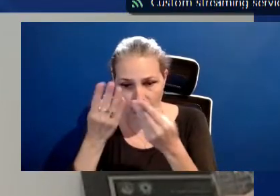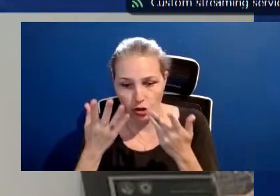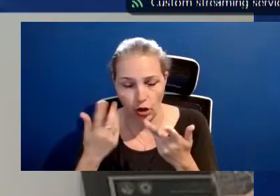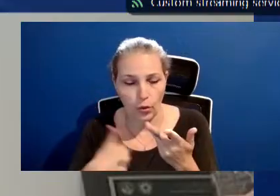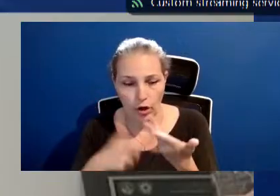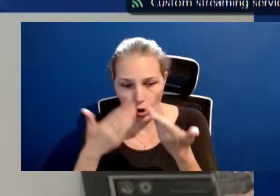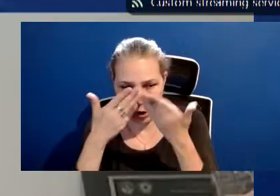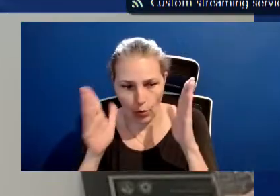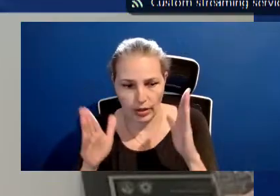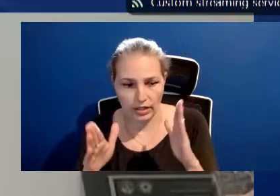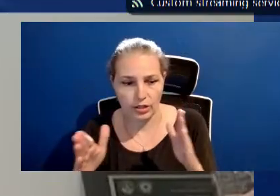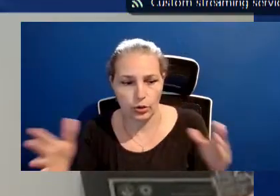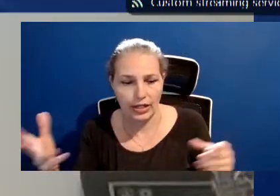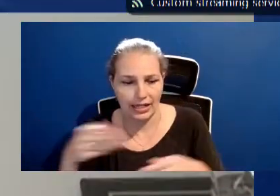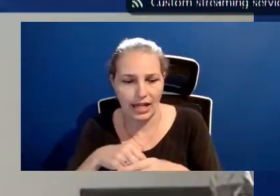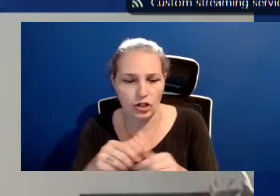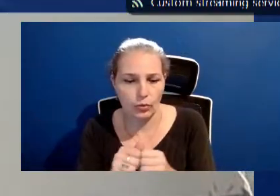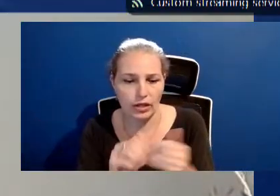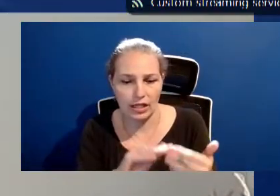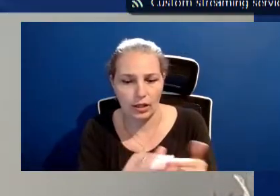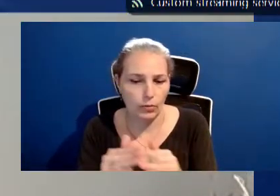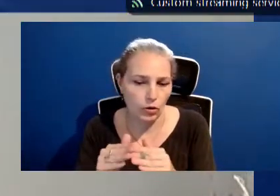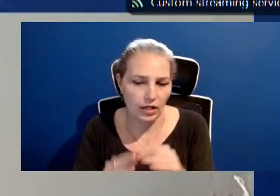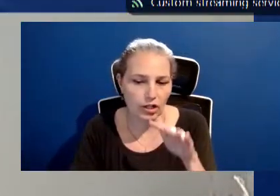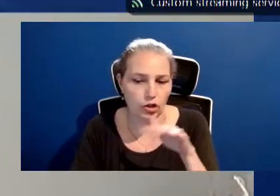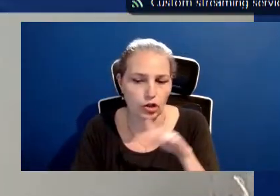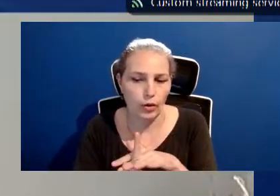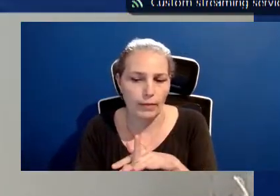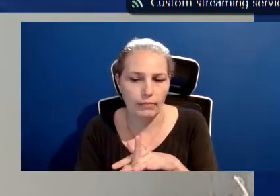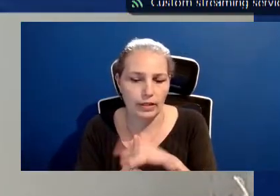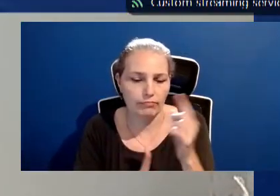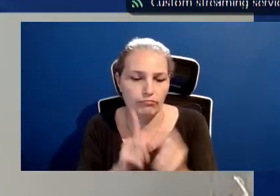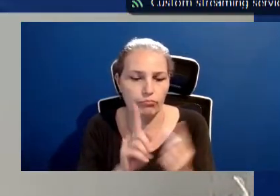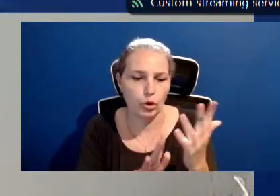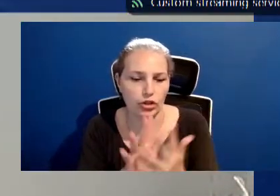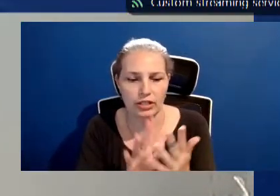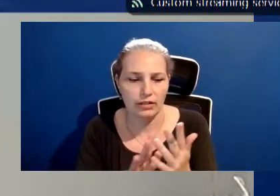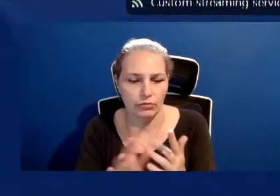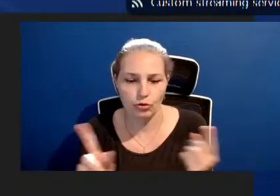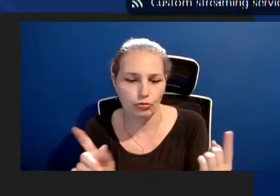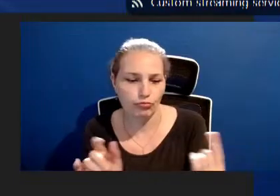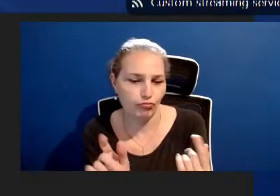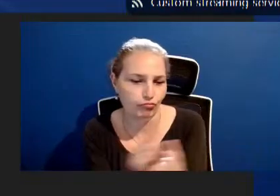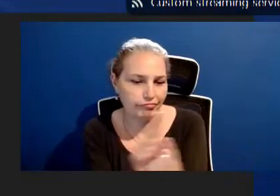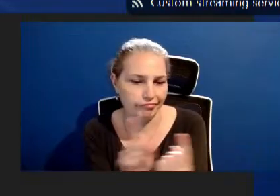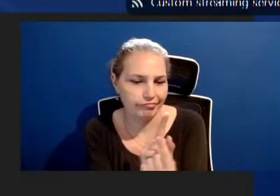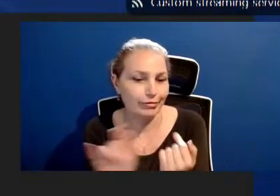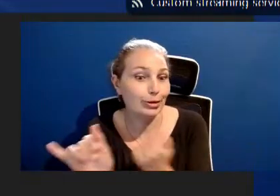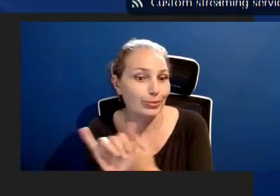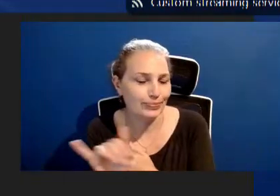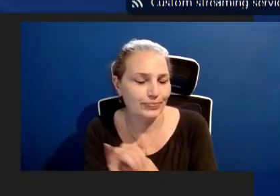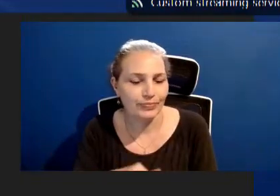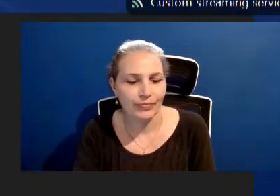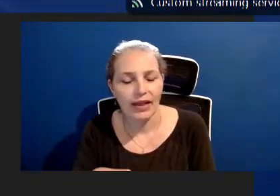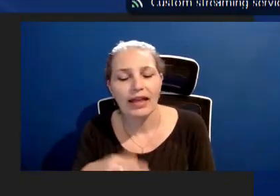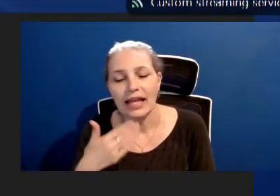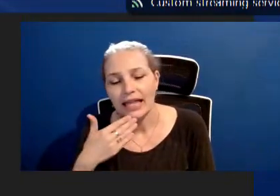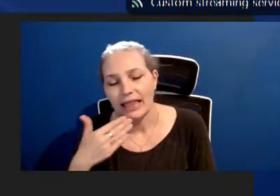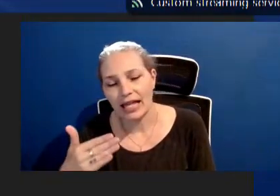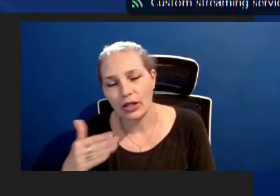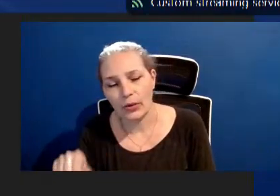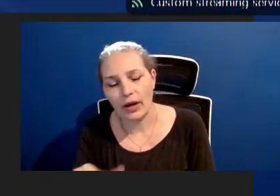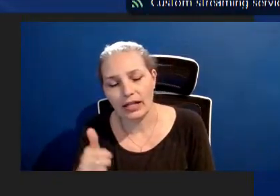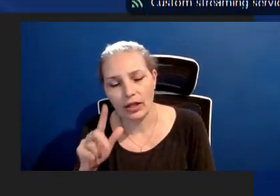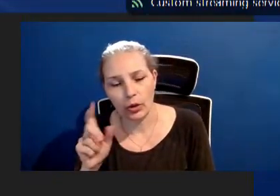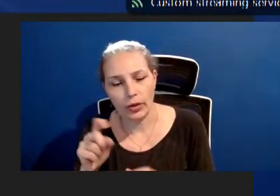and certainly can come out in person and meet with folks as well. Thank you. Thank you. And a follow-up question on the